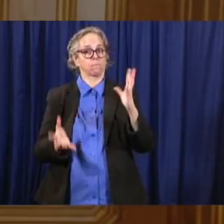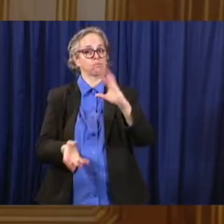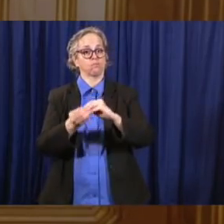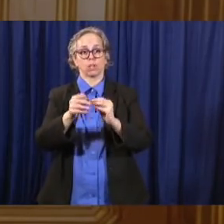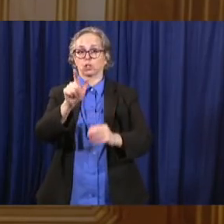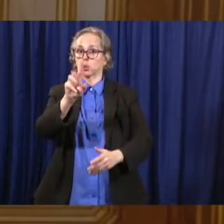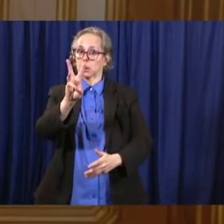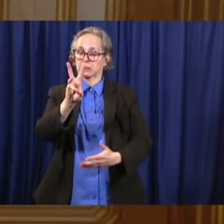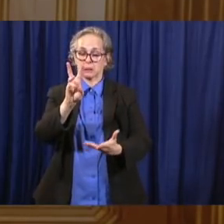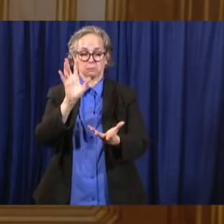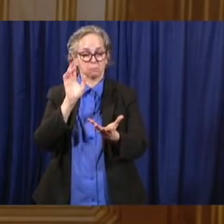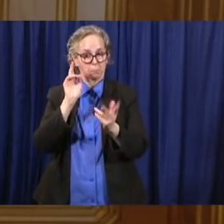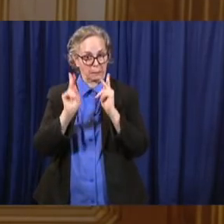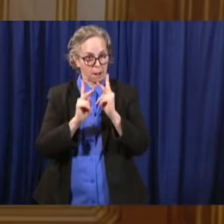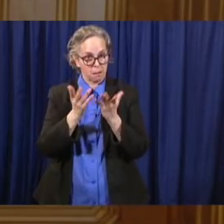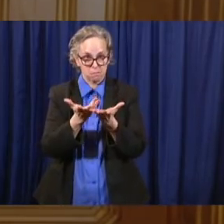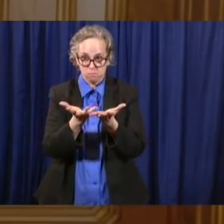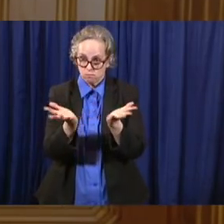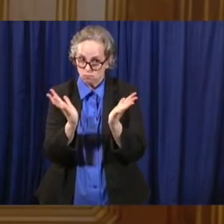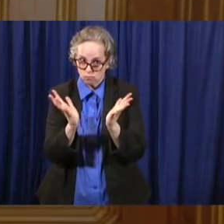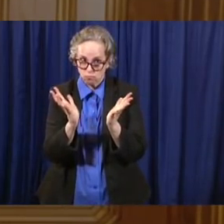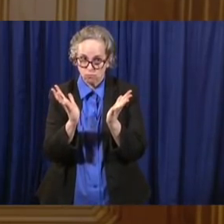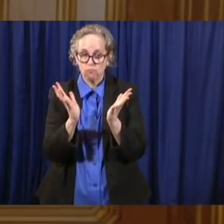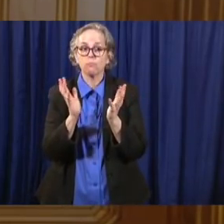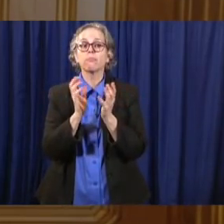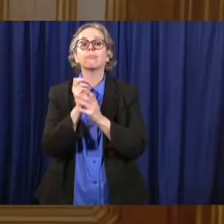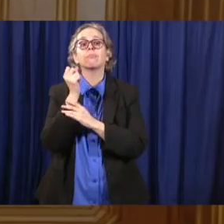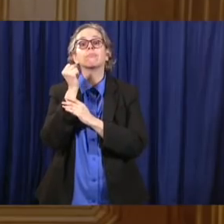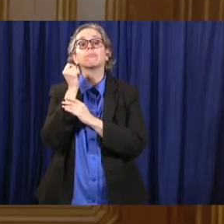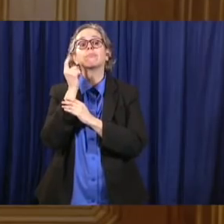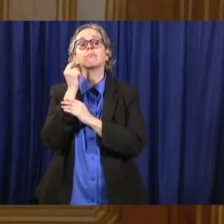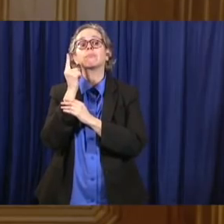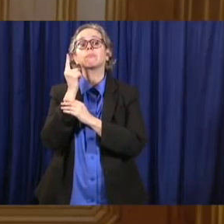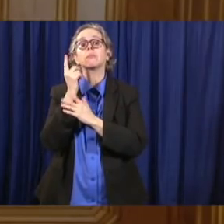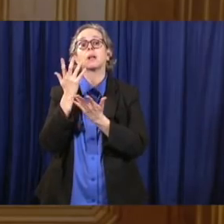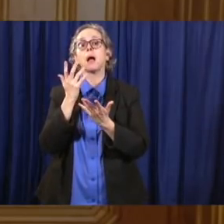is 26 people who qualified.